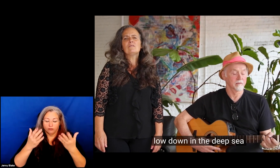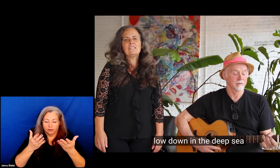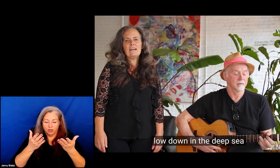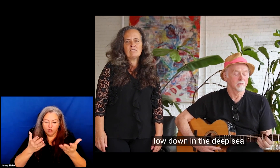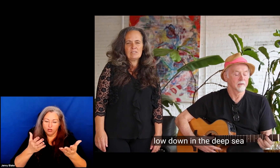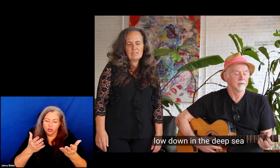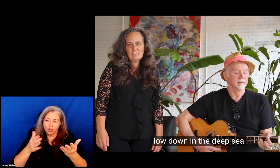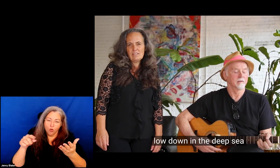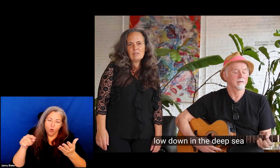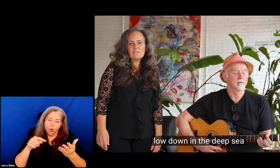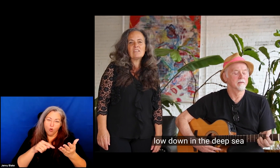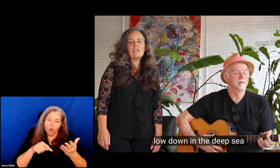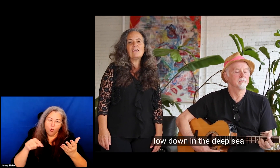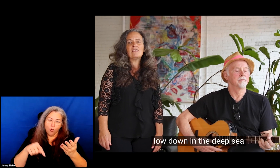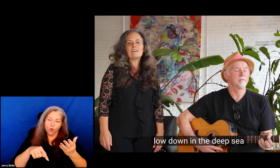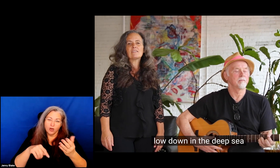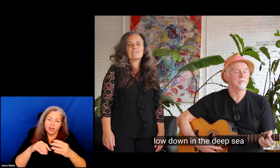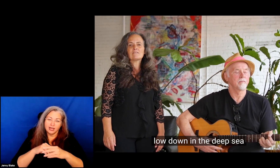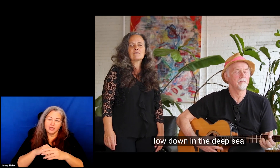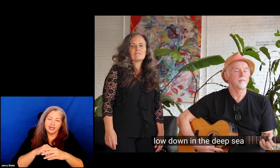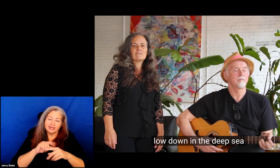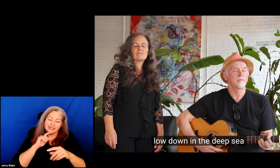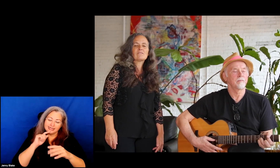low down in the deep sea,